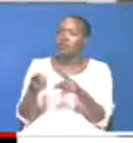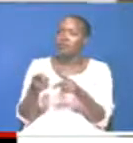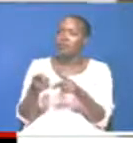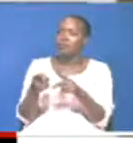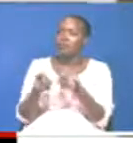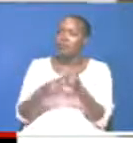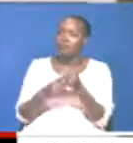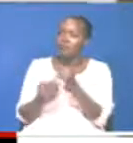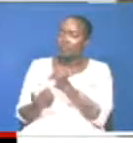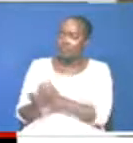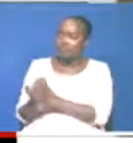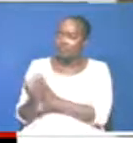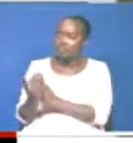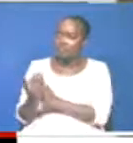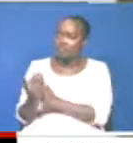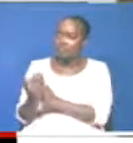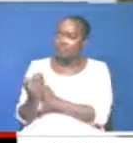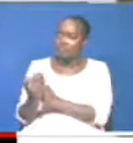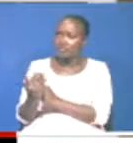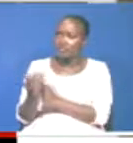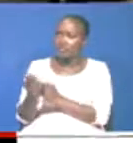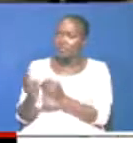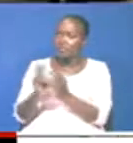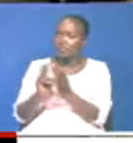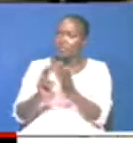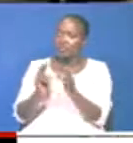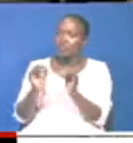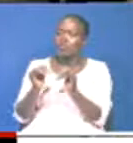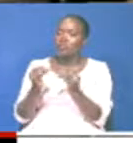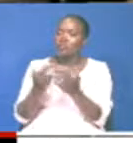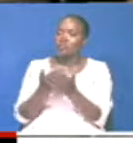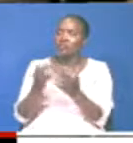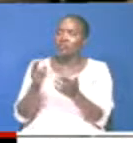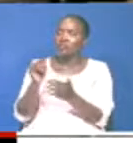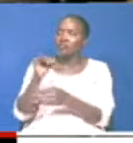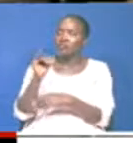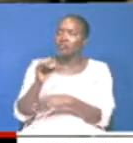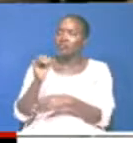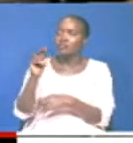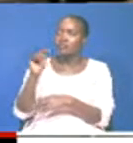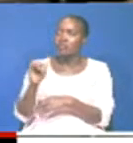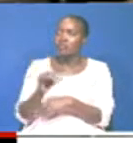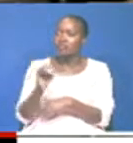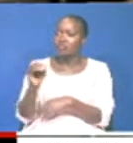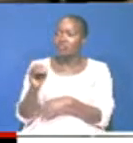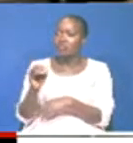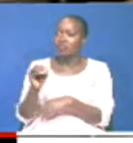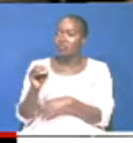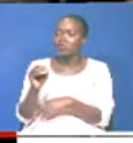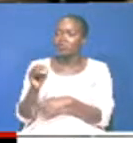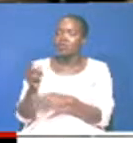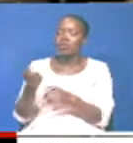a.m., when reading the news bulletin, wherever there was Donjo, I was adding Charles Mogane Donjo.